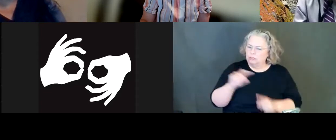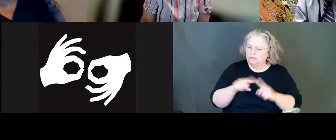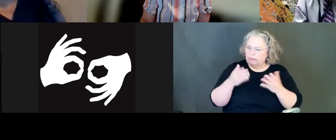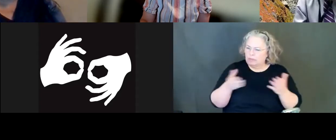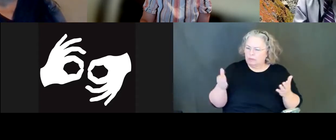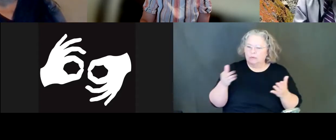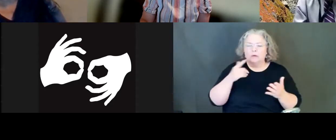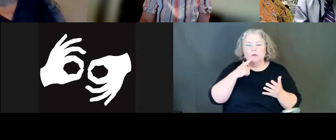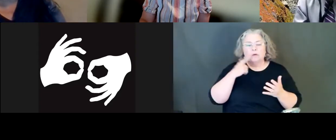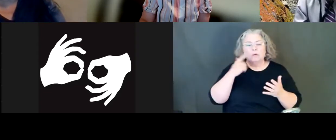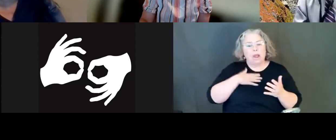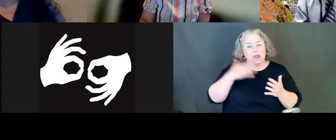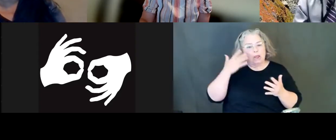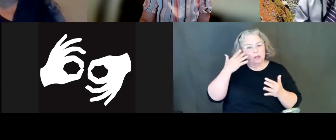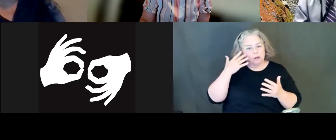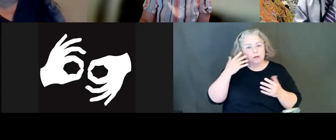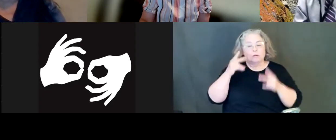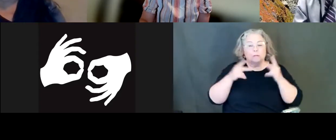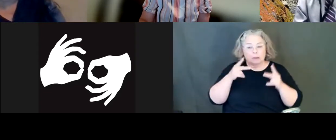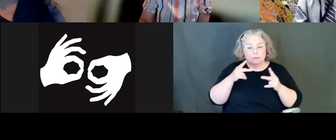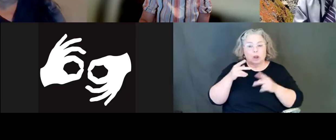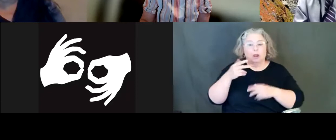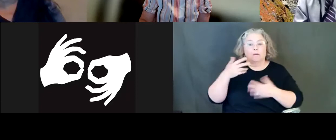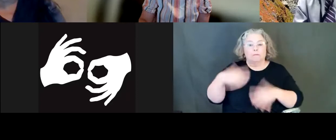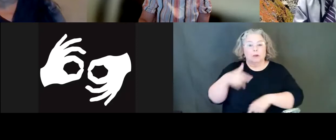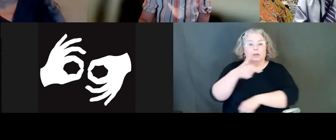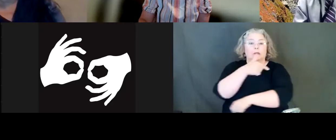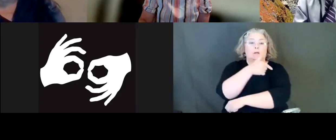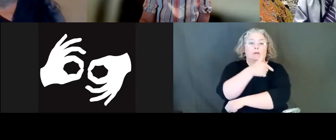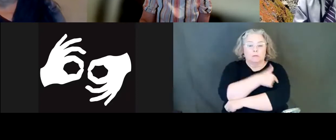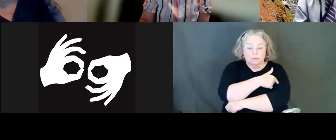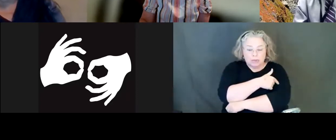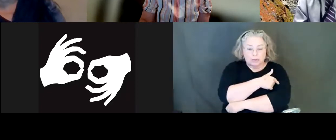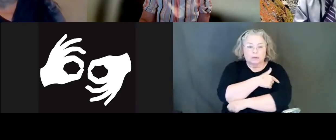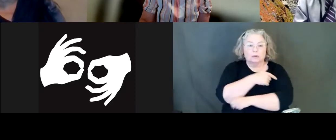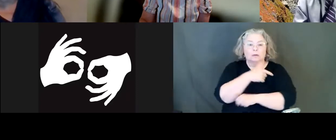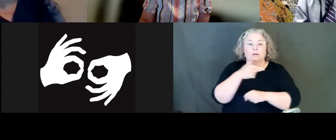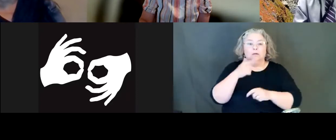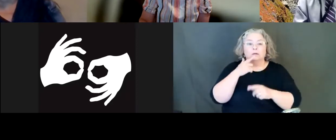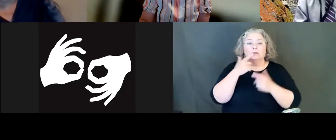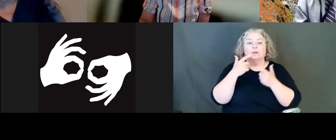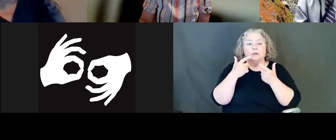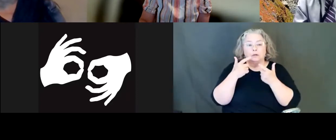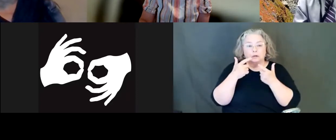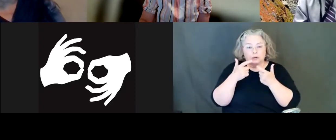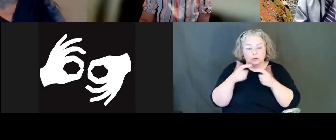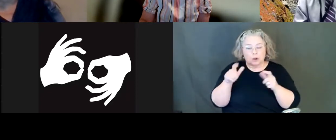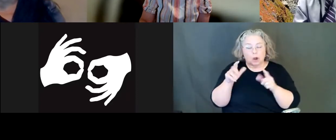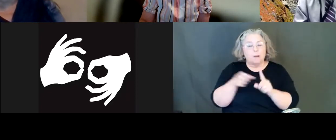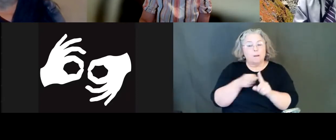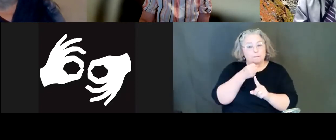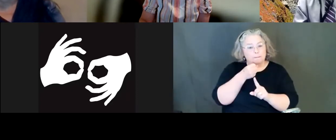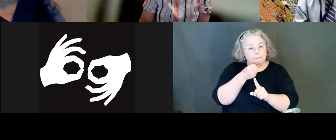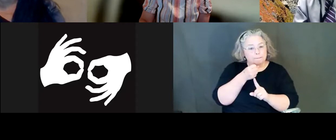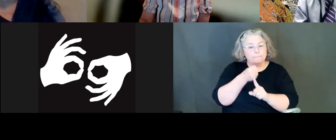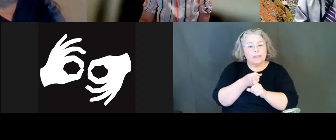that especially if people are vaccinated, definitely it has a huge, huge, huge impact on reducing